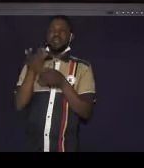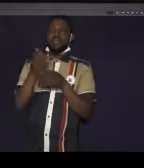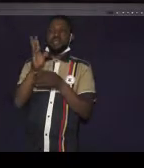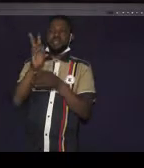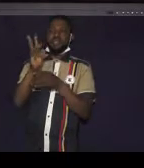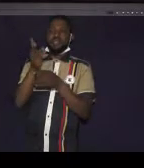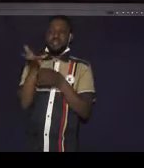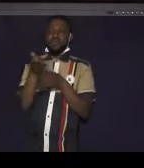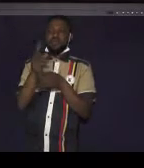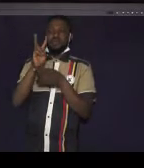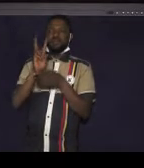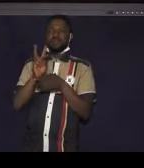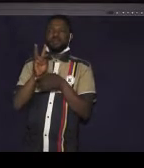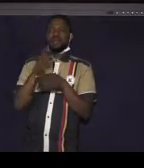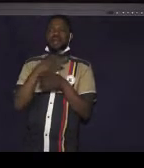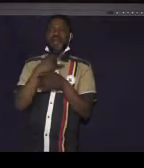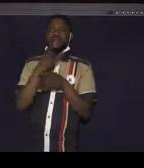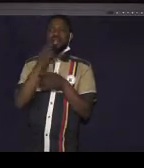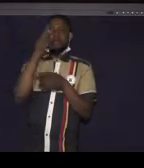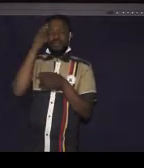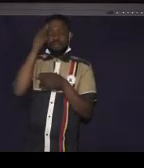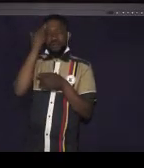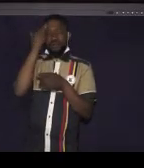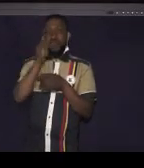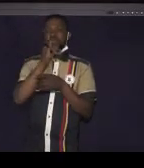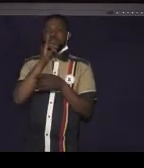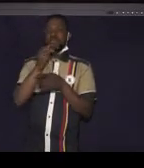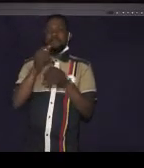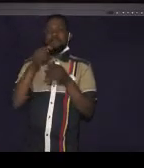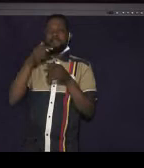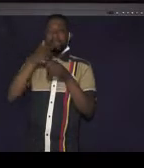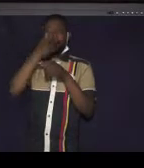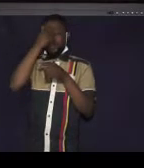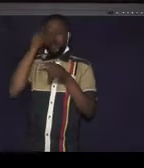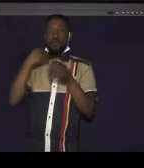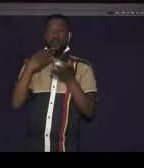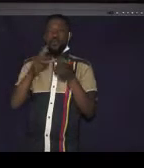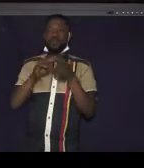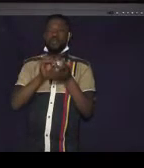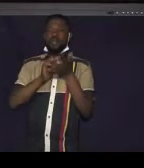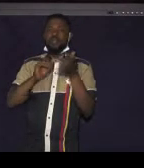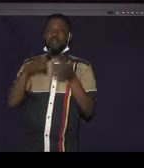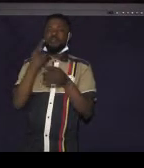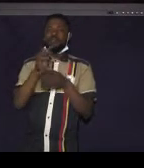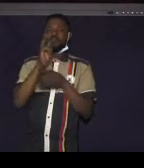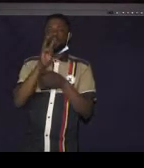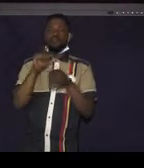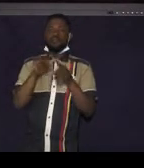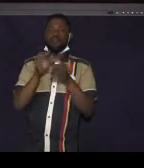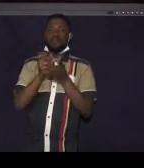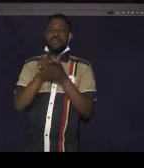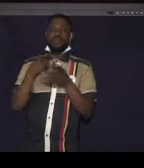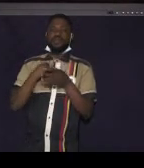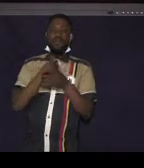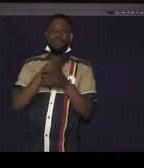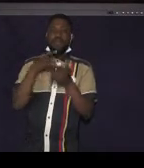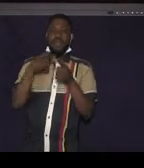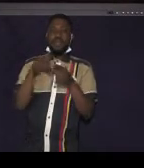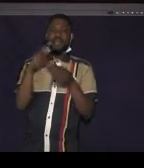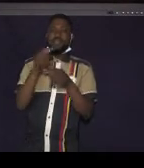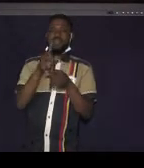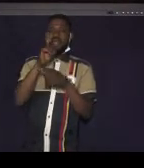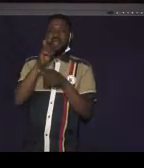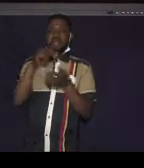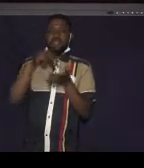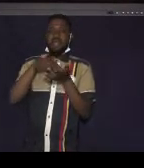16 also divided by 2. And the reason why we are doing it is because we want to remove the 2 so that we will know, we'll let the x stand alone and we'll